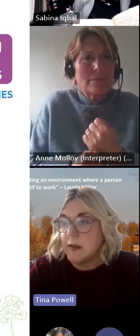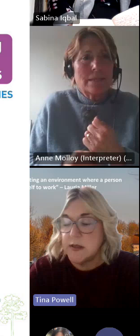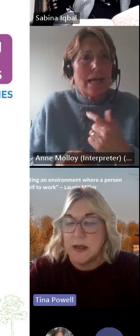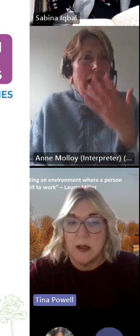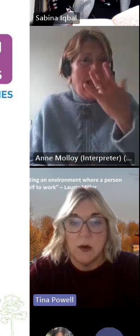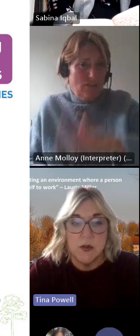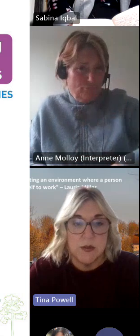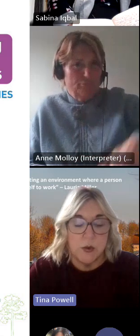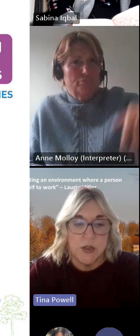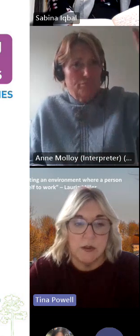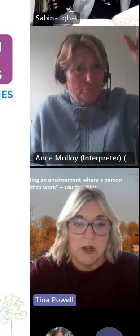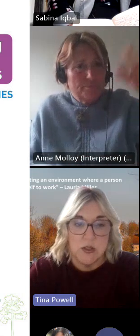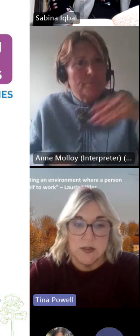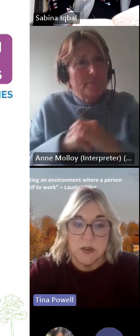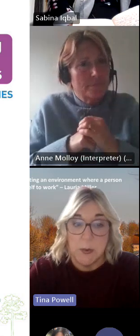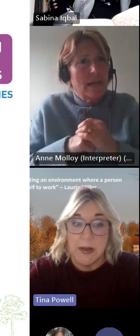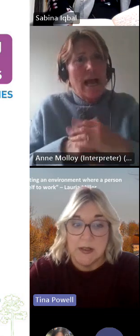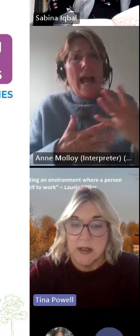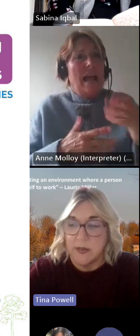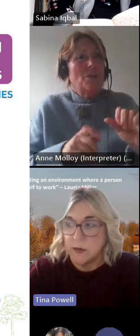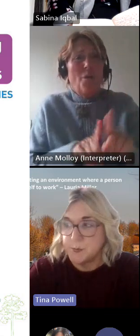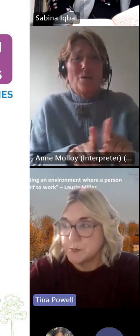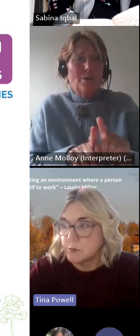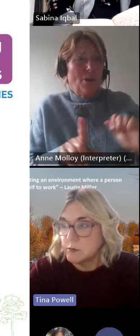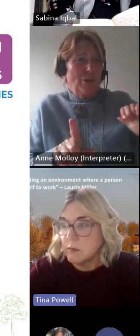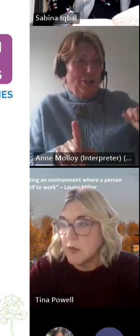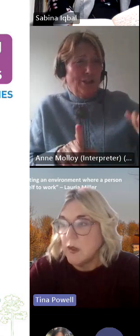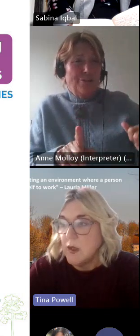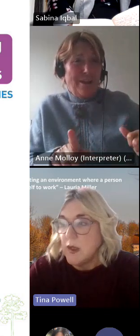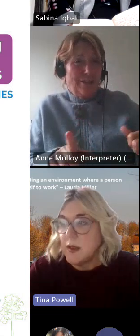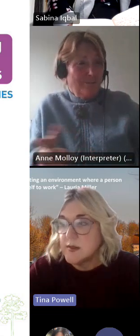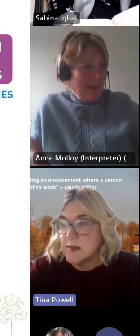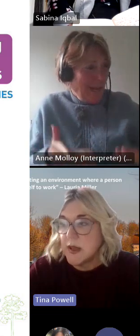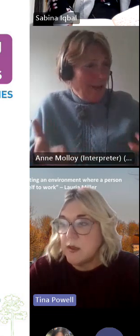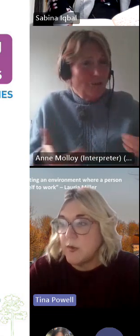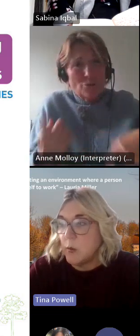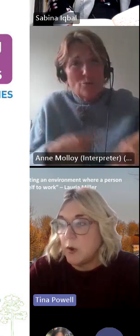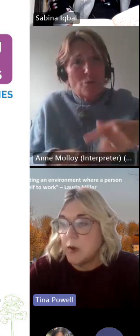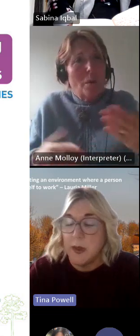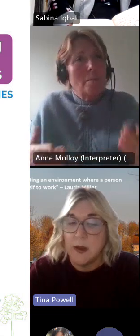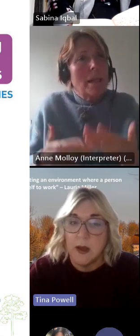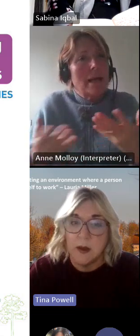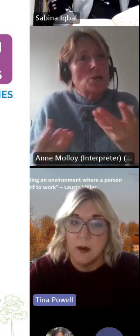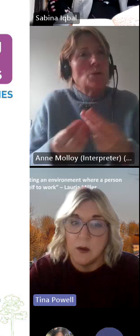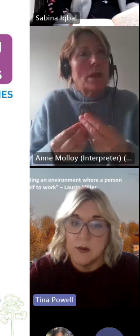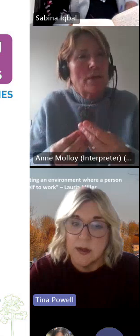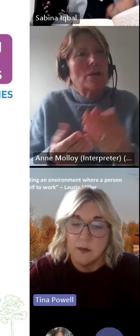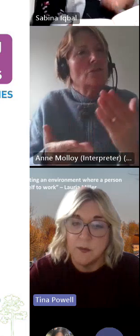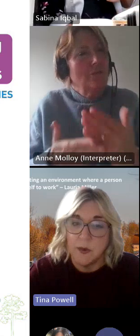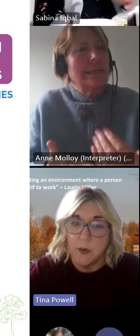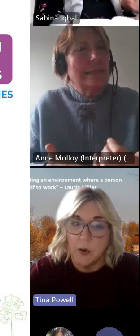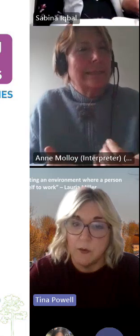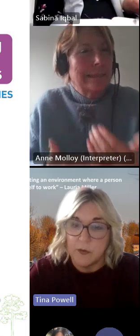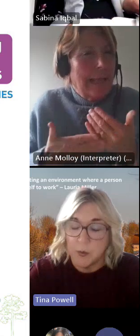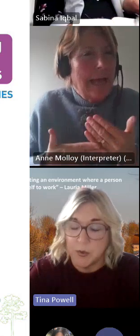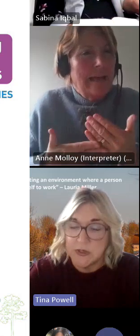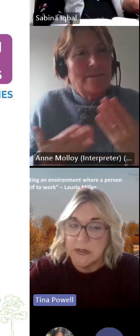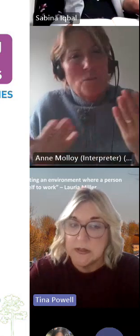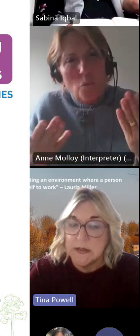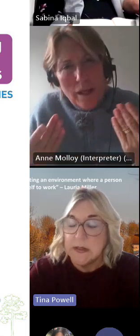and it encourages all the generations to play together. It's safe and welcoming and inclusive